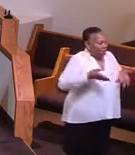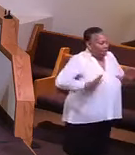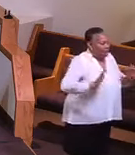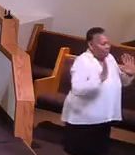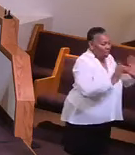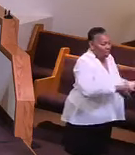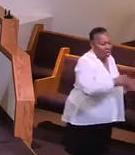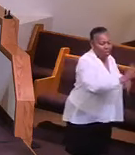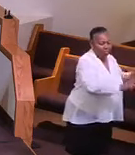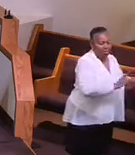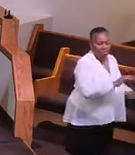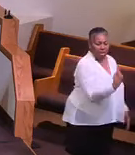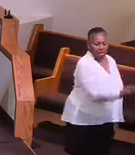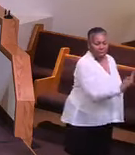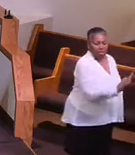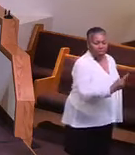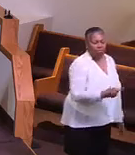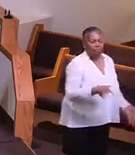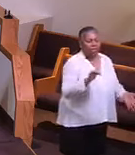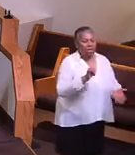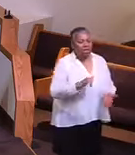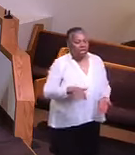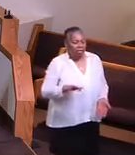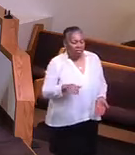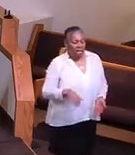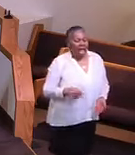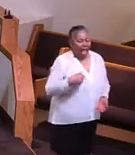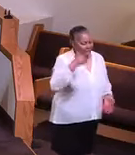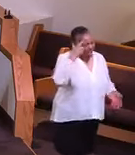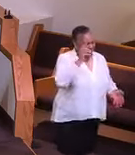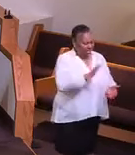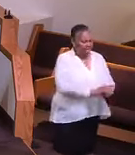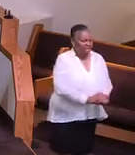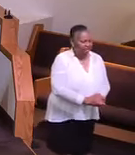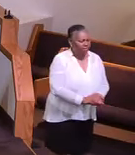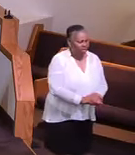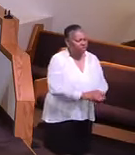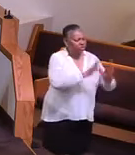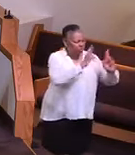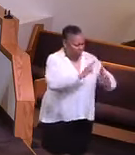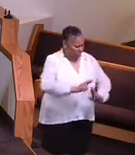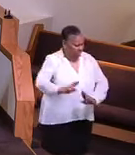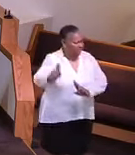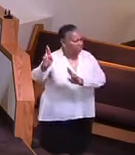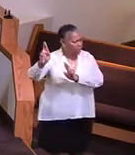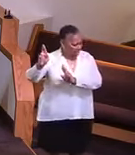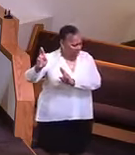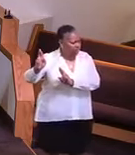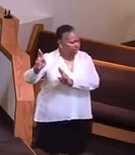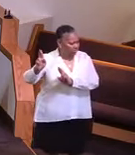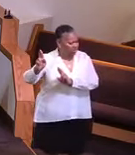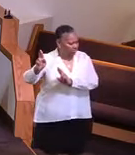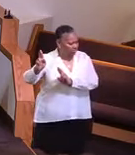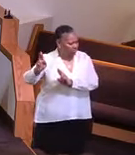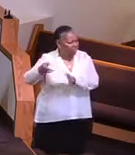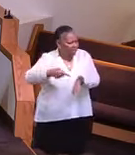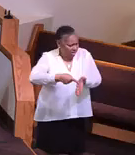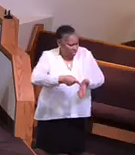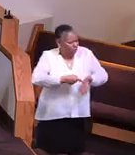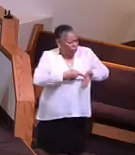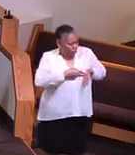I just want to share with you all why we do what we do, because I just believe there's a certain amount of respect. Amen. That is